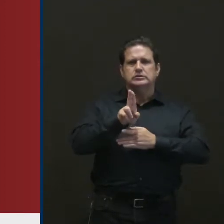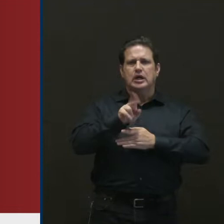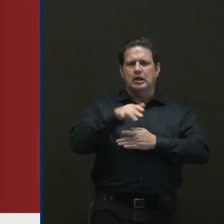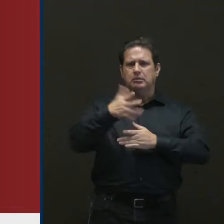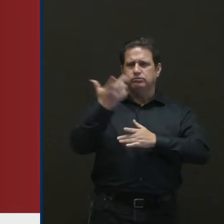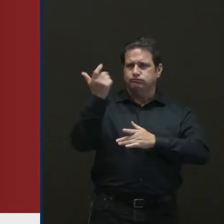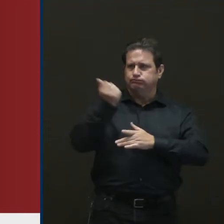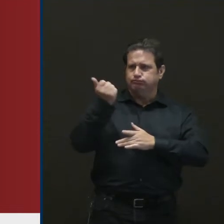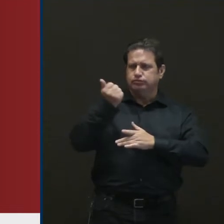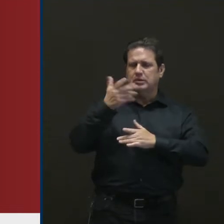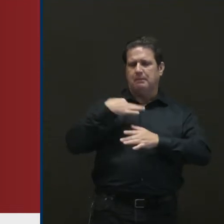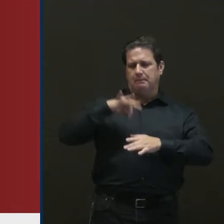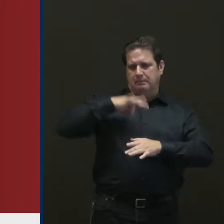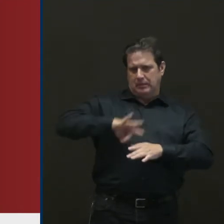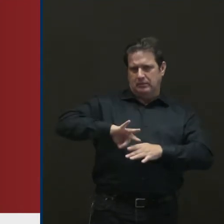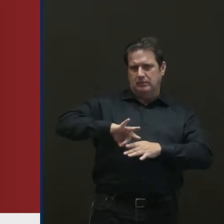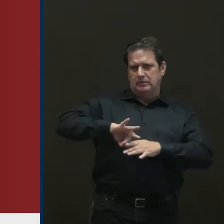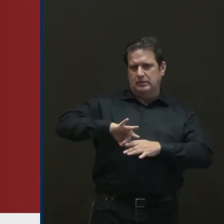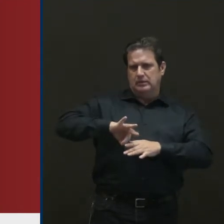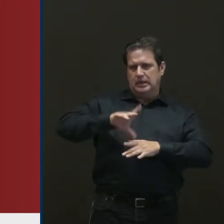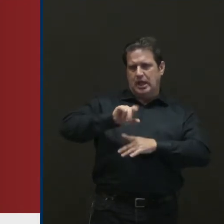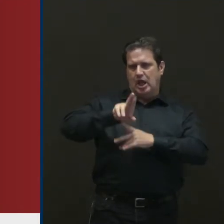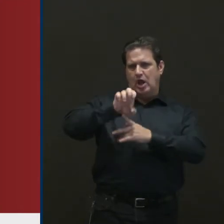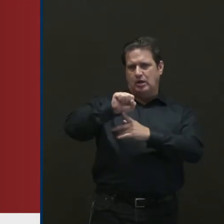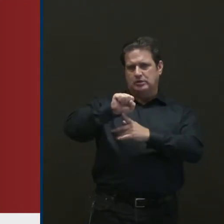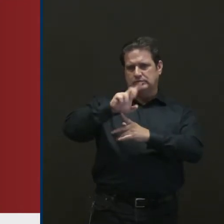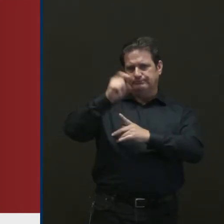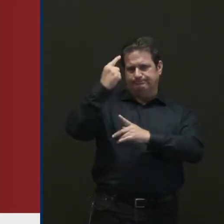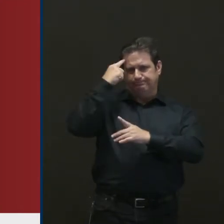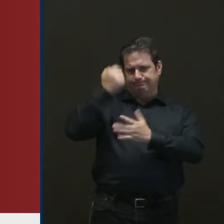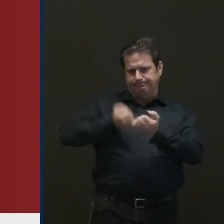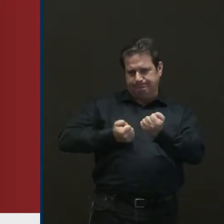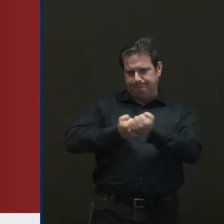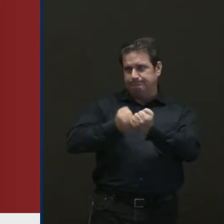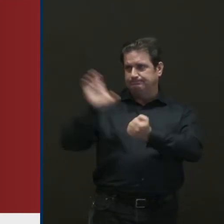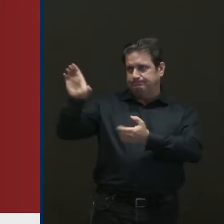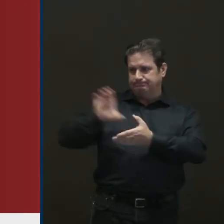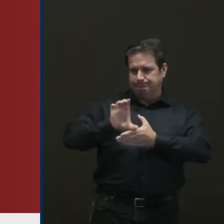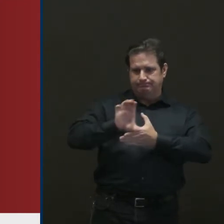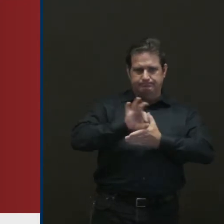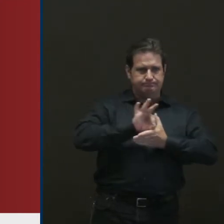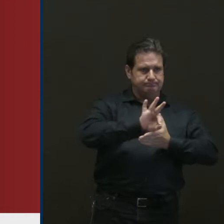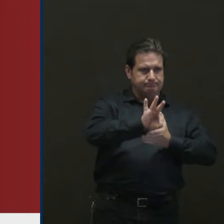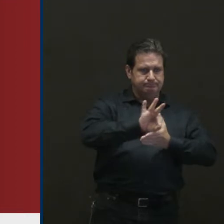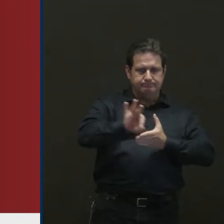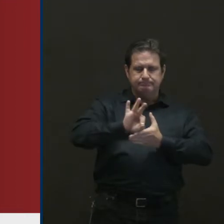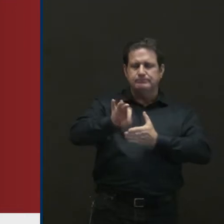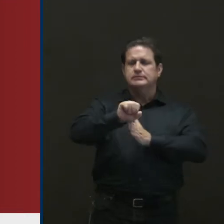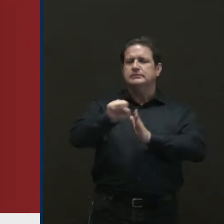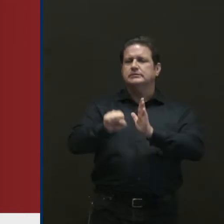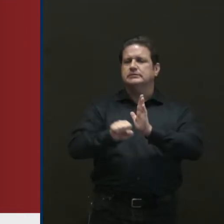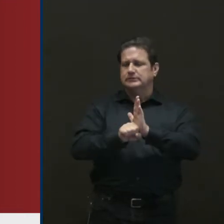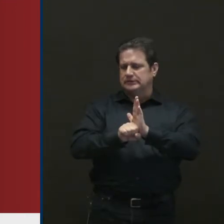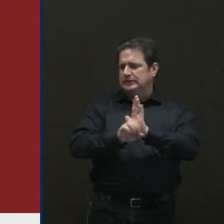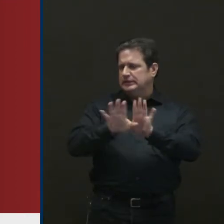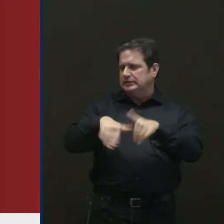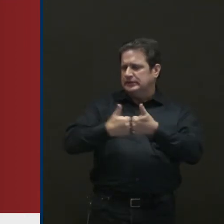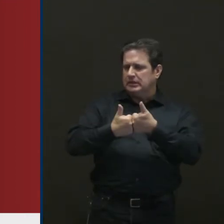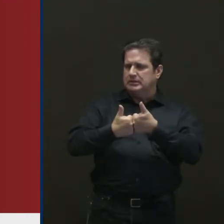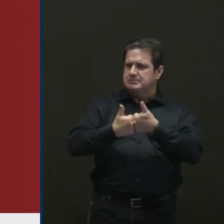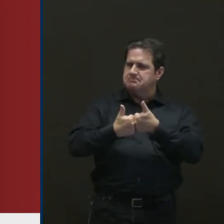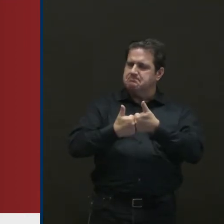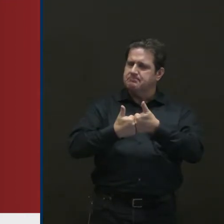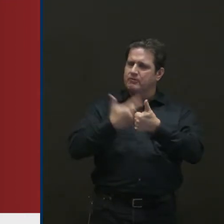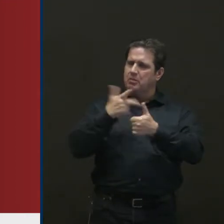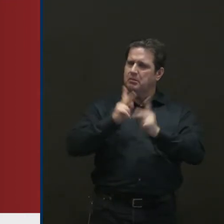benefits for the CARES Act response monies that have been distributed to our state. I know it's been a challenge